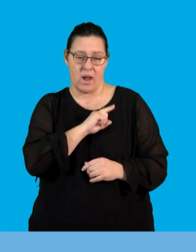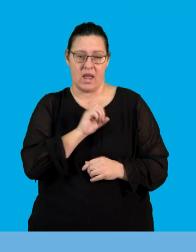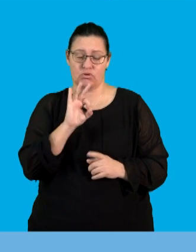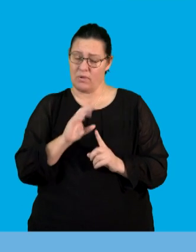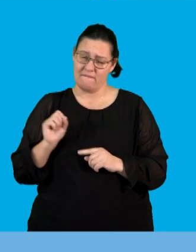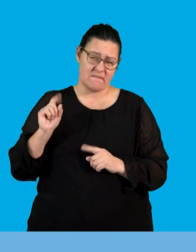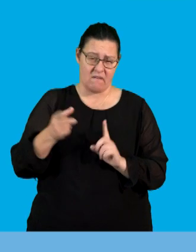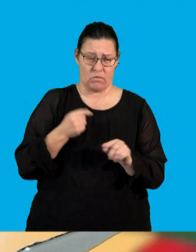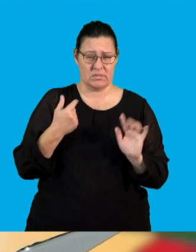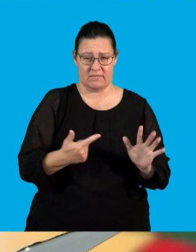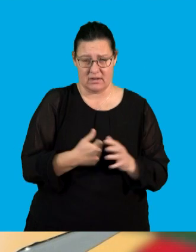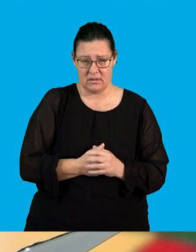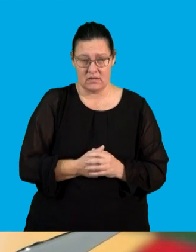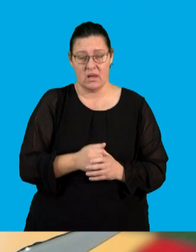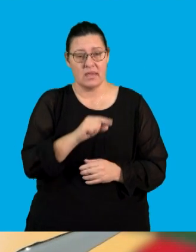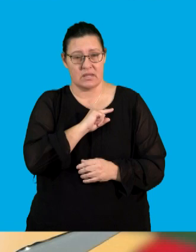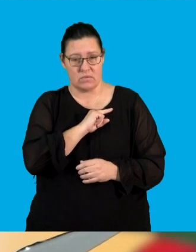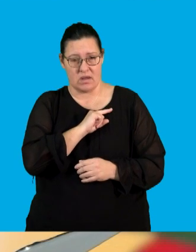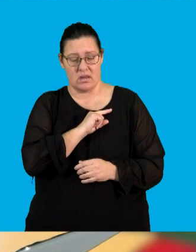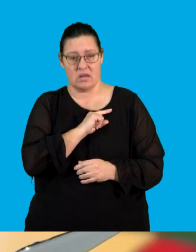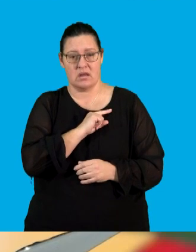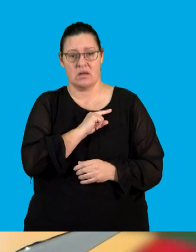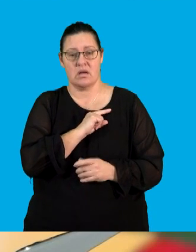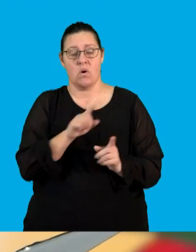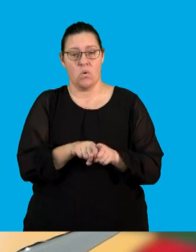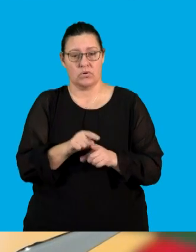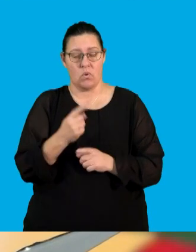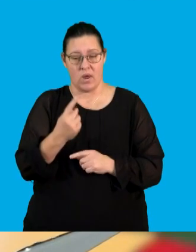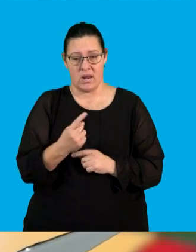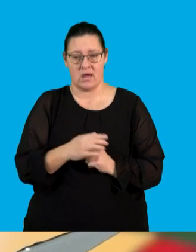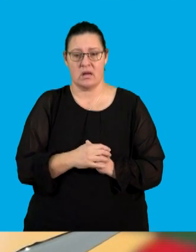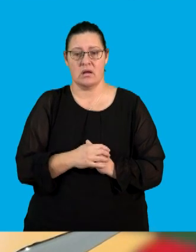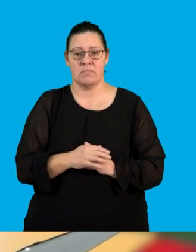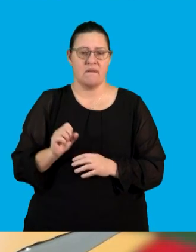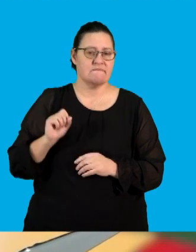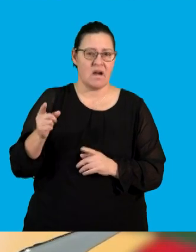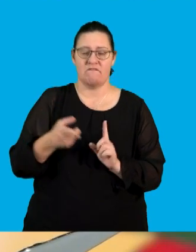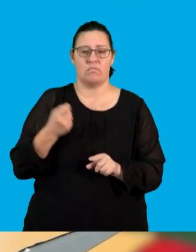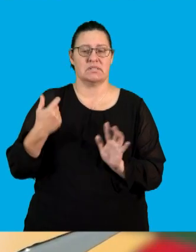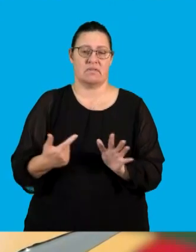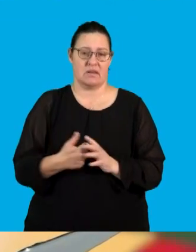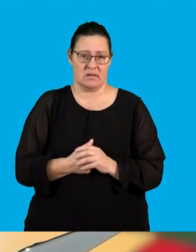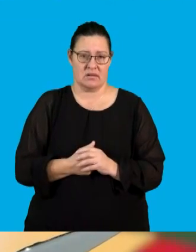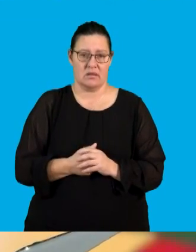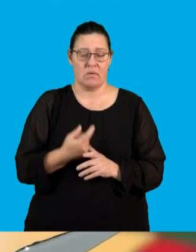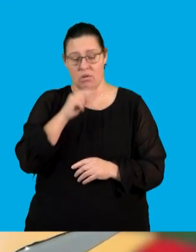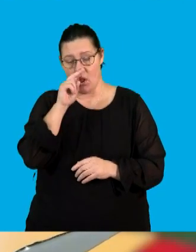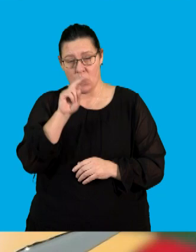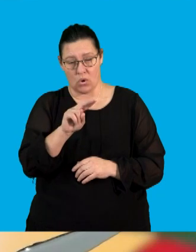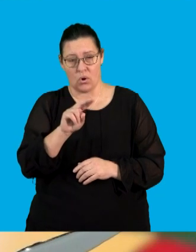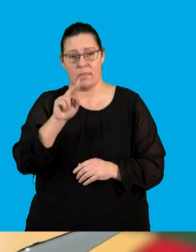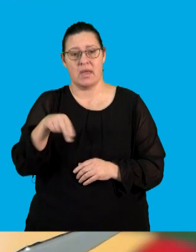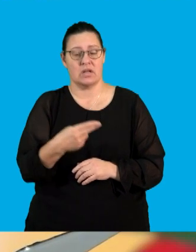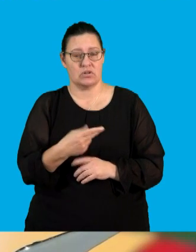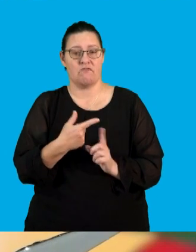from 7. So therefore that is, and also even 1 for instance, is far away from 7 by looking at a pH scale starting